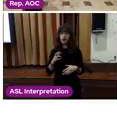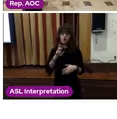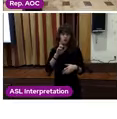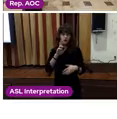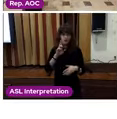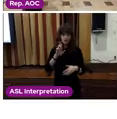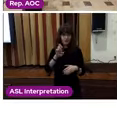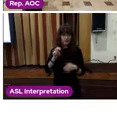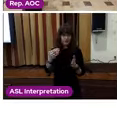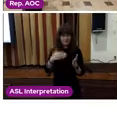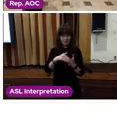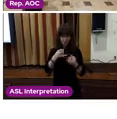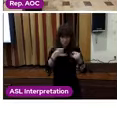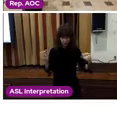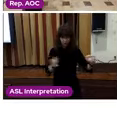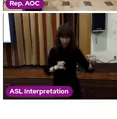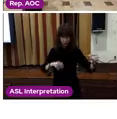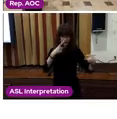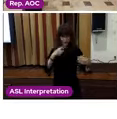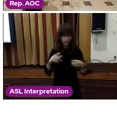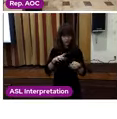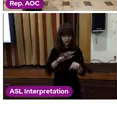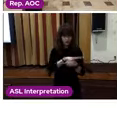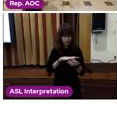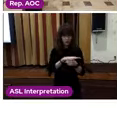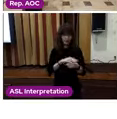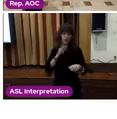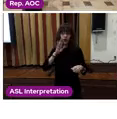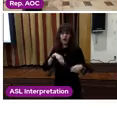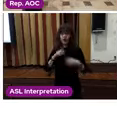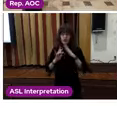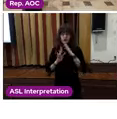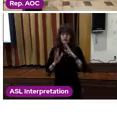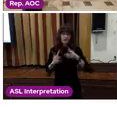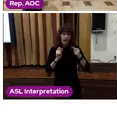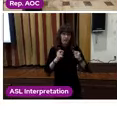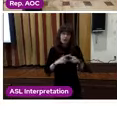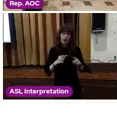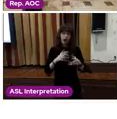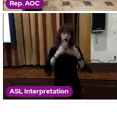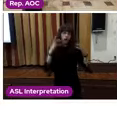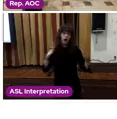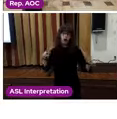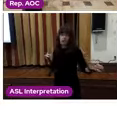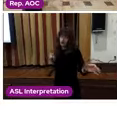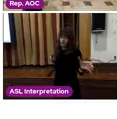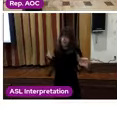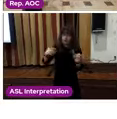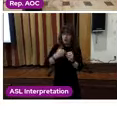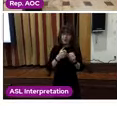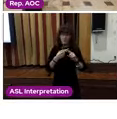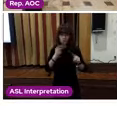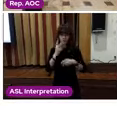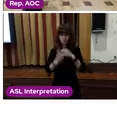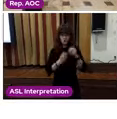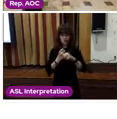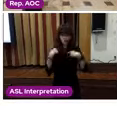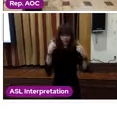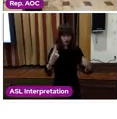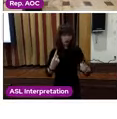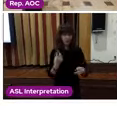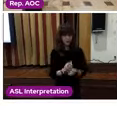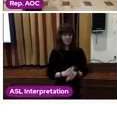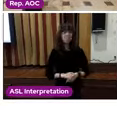little fast, but like I said, we have a lot to catch up on. So last month, you may have heard some